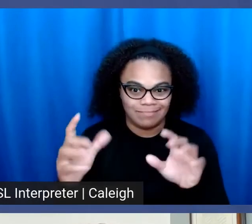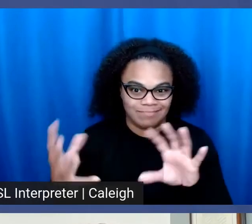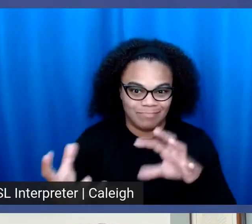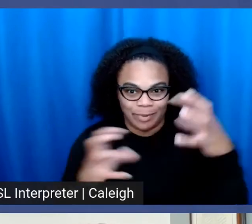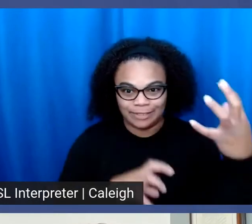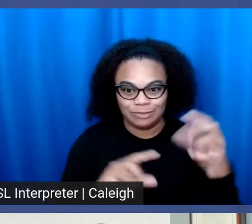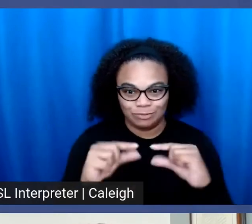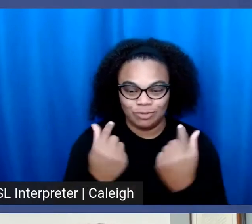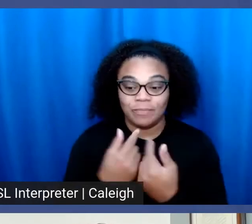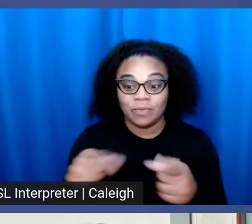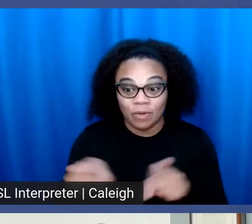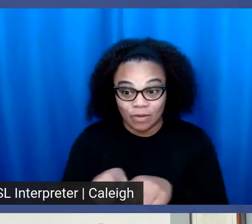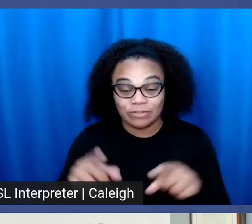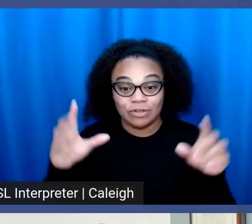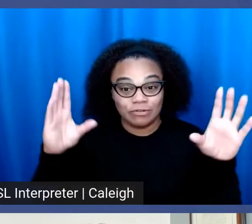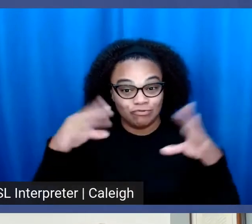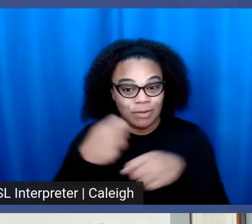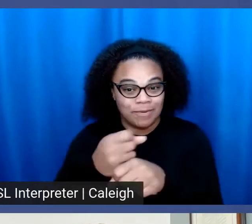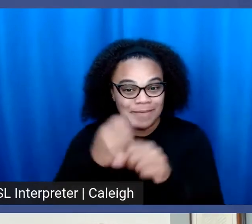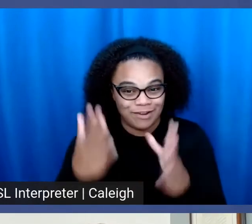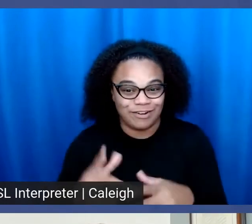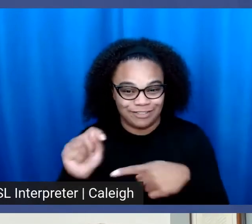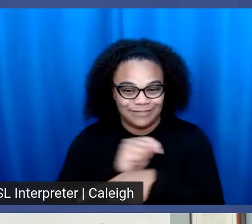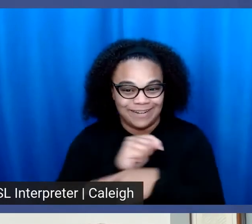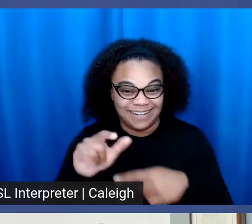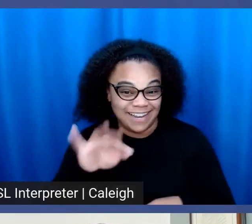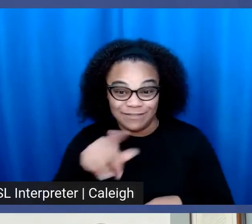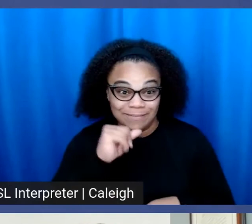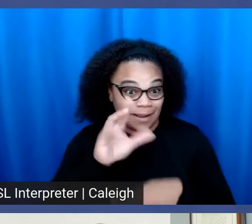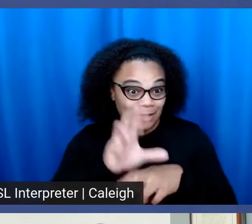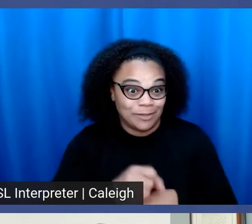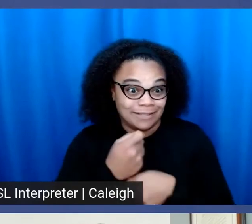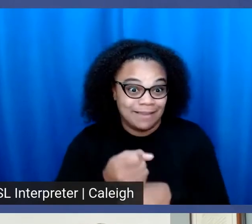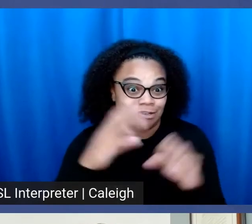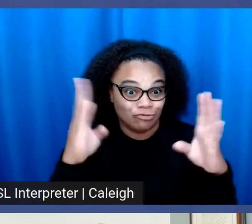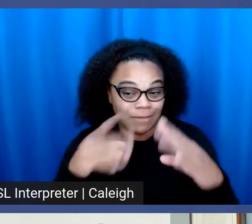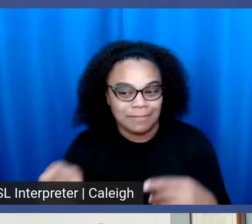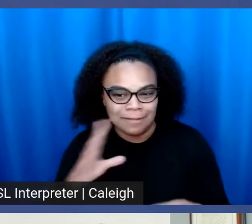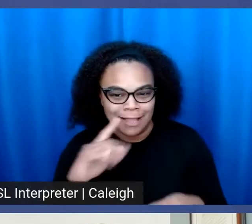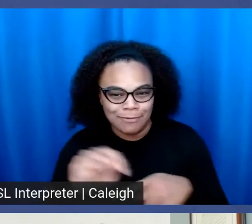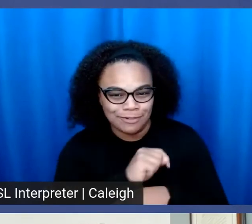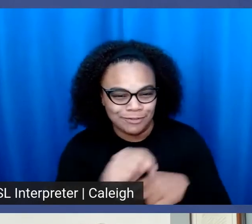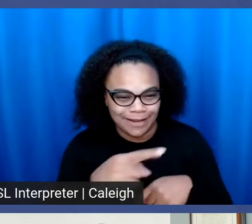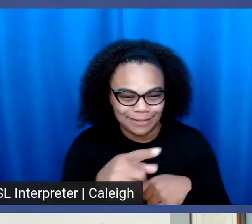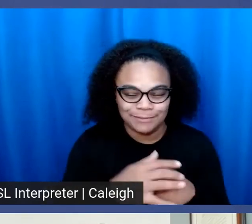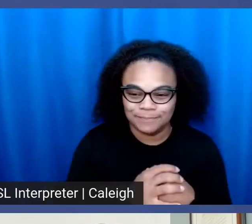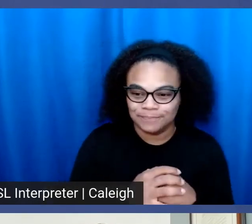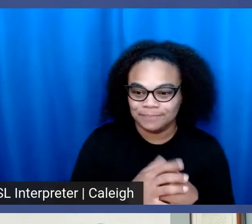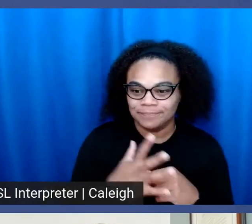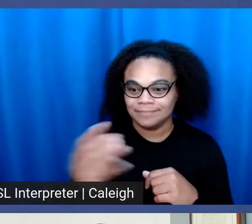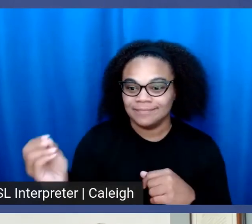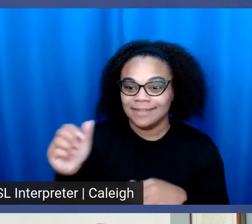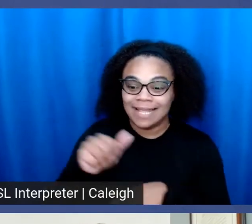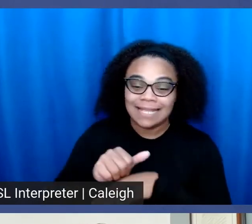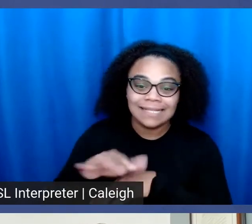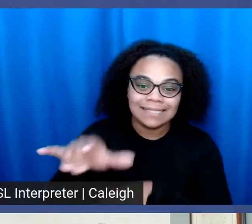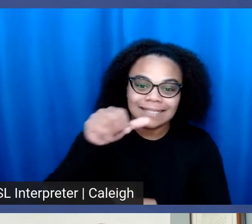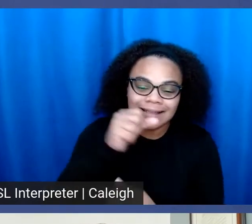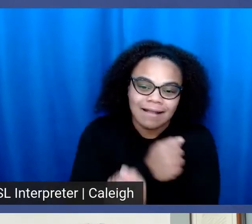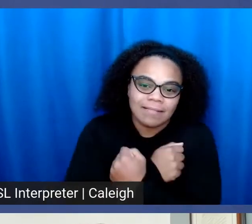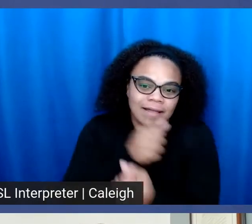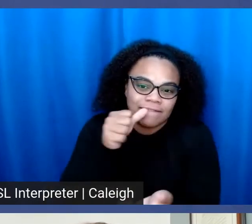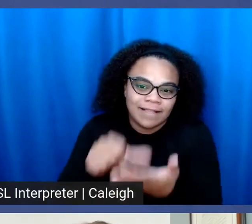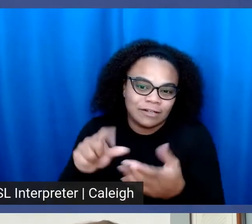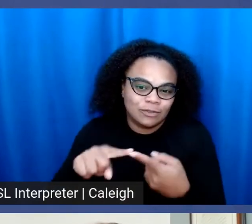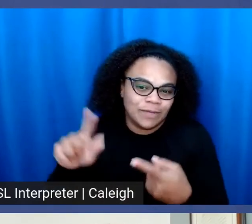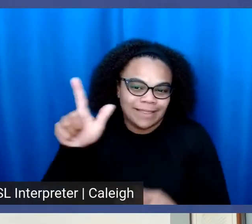training. If you're not used to making trouble, Red, Wine, and Blue will train you. And then, send a love letter to a librarian. If you're